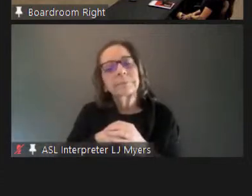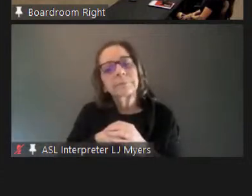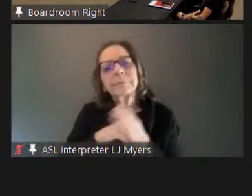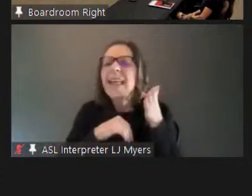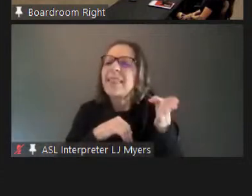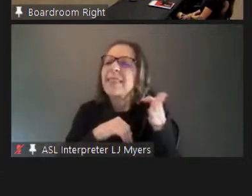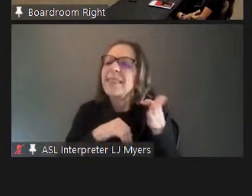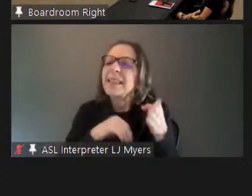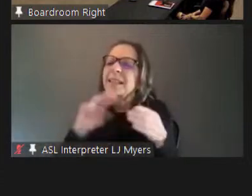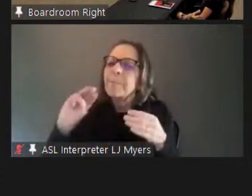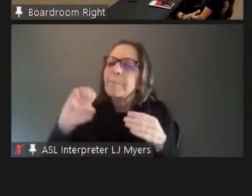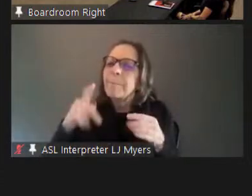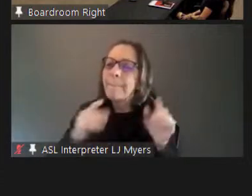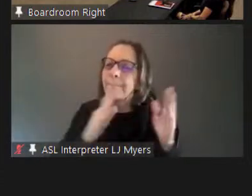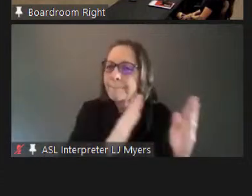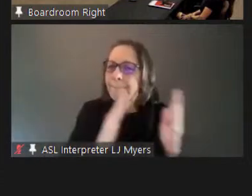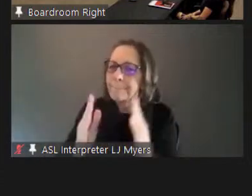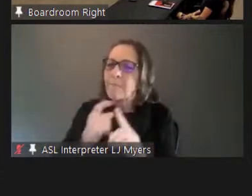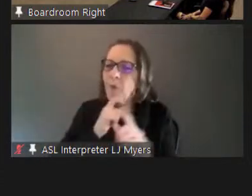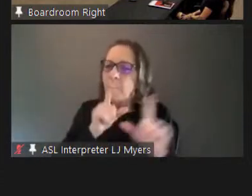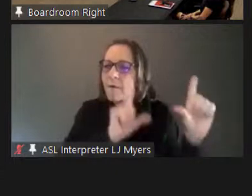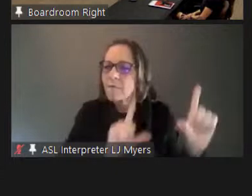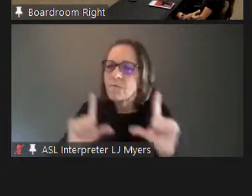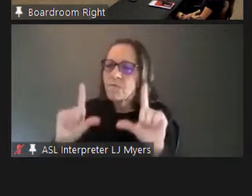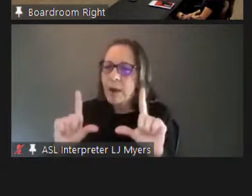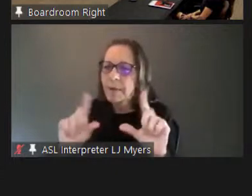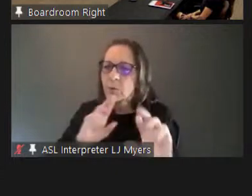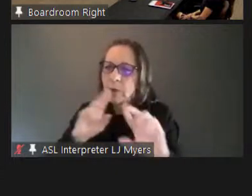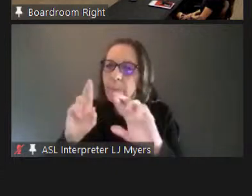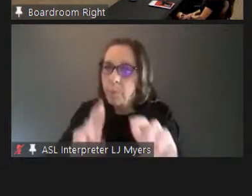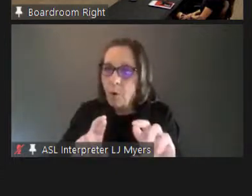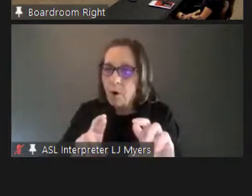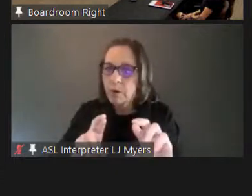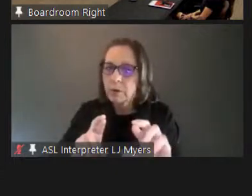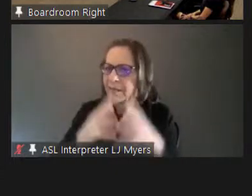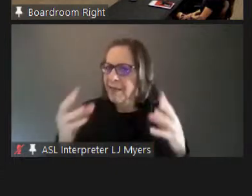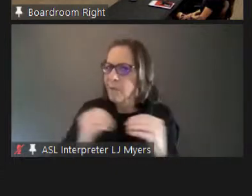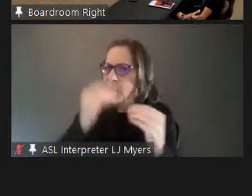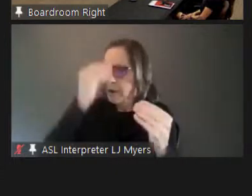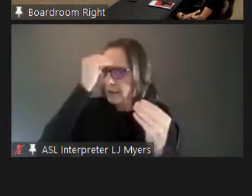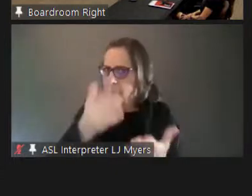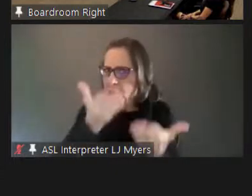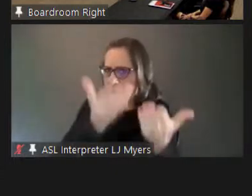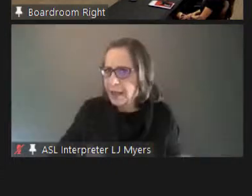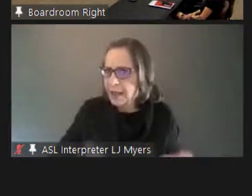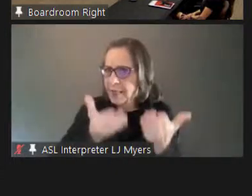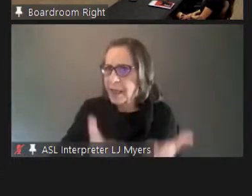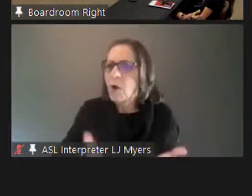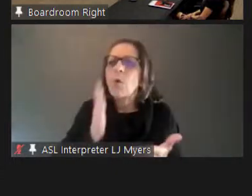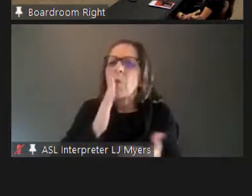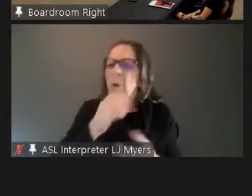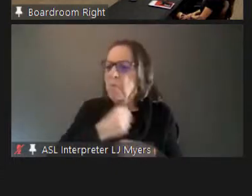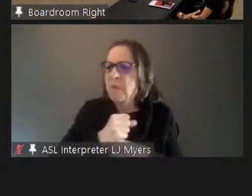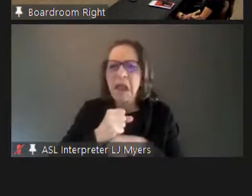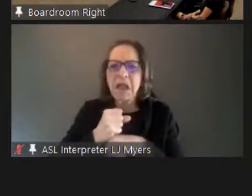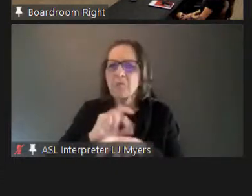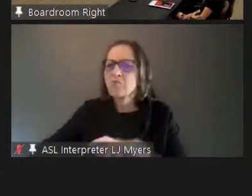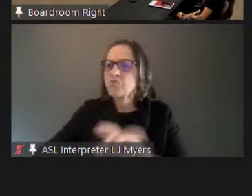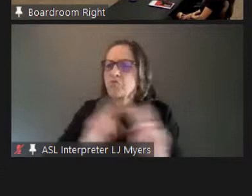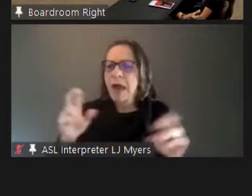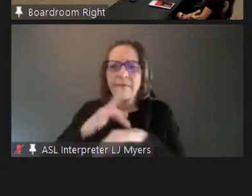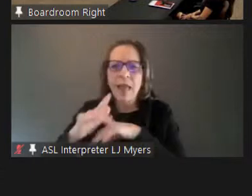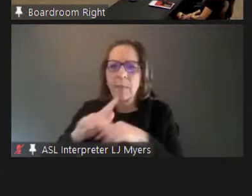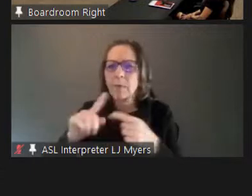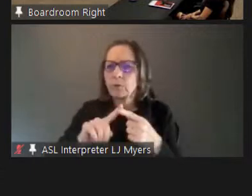This is a pair of maps from the framing report, and there's a lot more information in there. We'll make this all available to